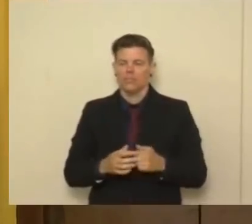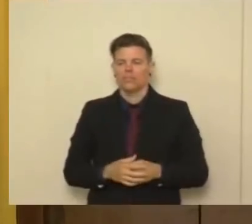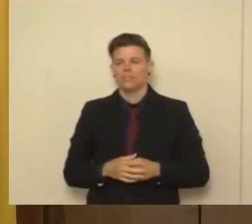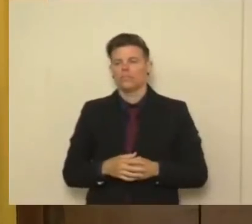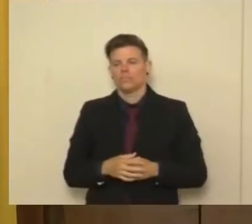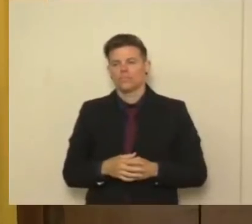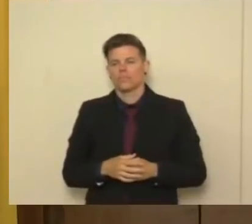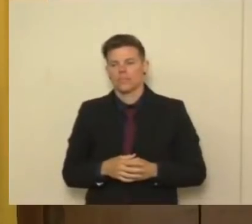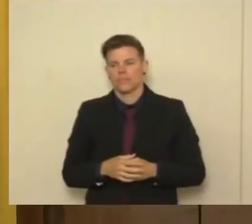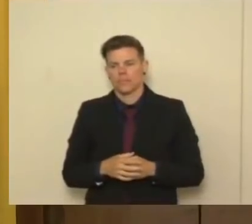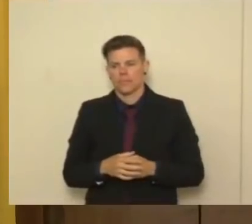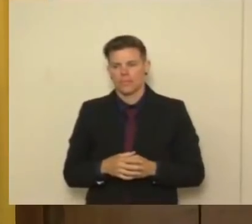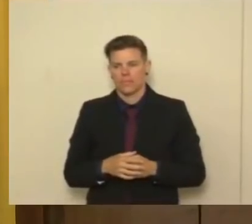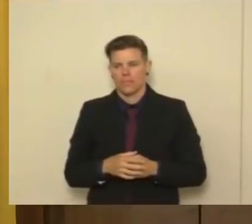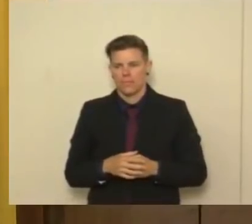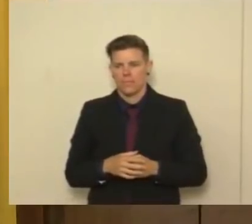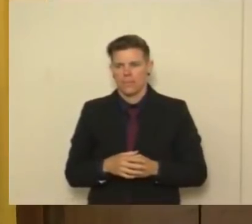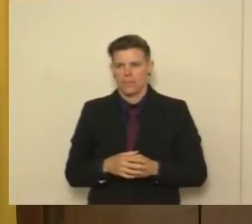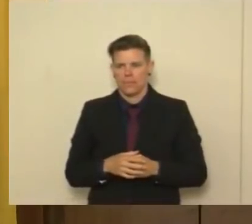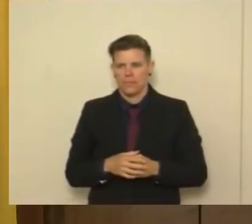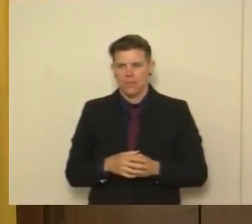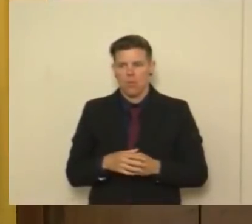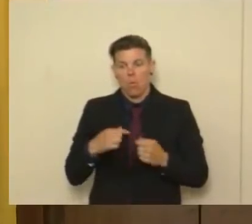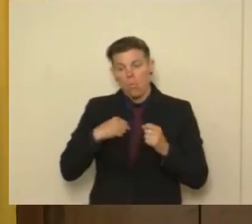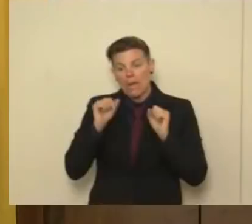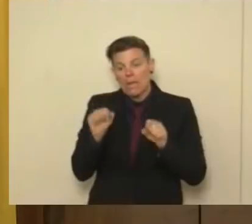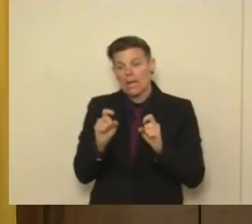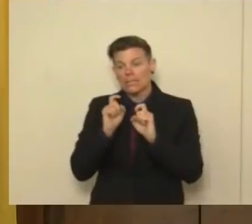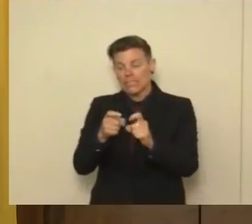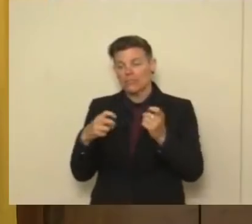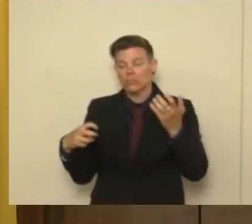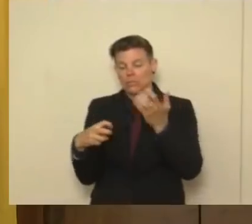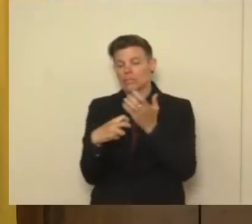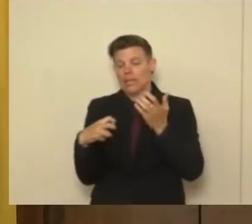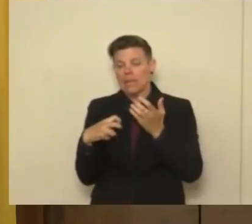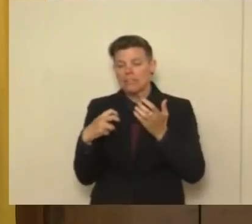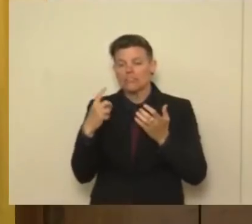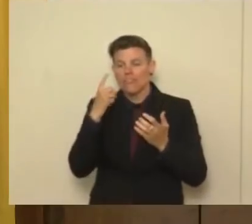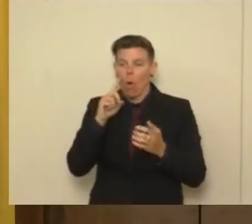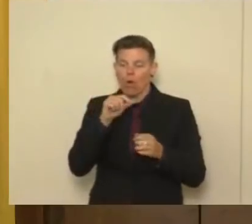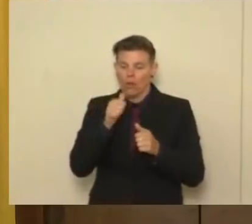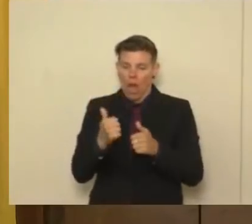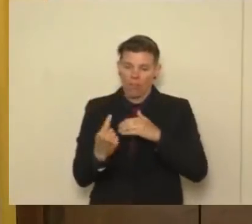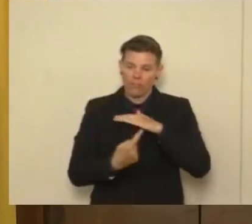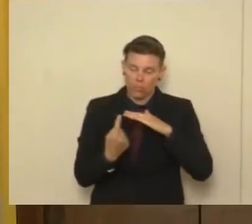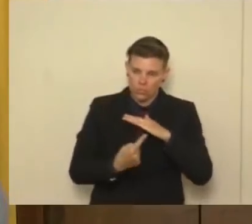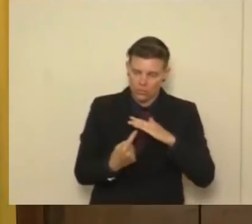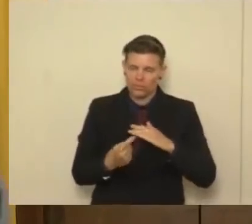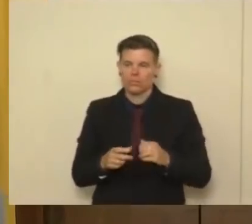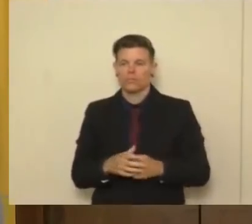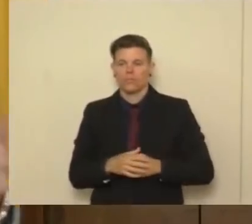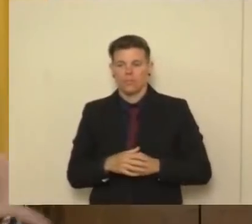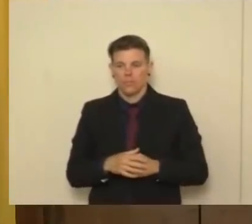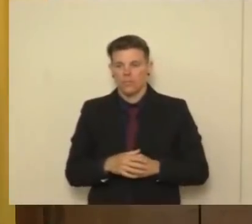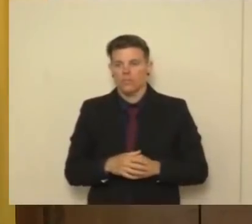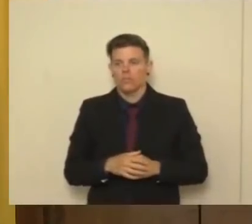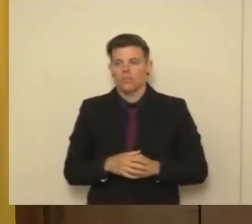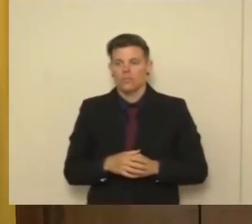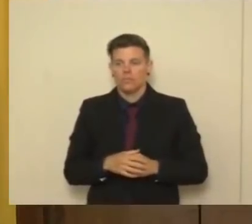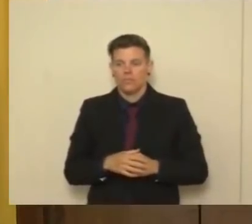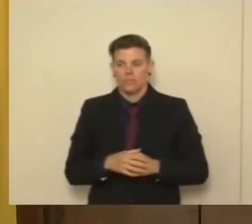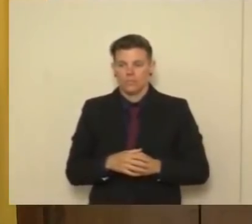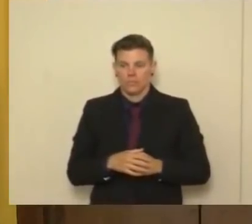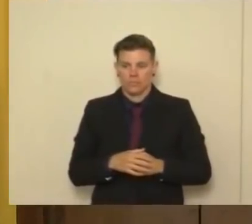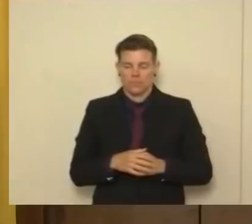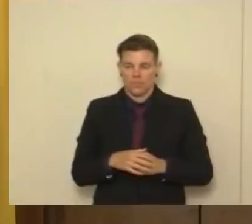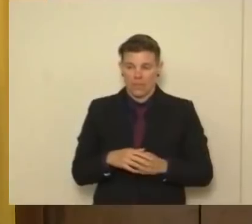We are going to ask you about that. And again, can we do that? Is there going to be some large, blockades and stings?